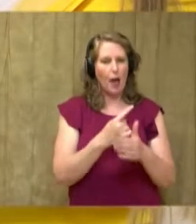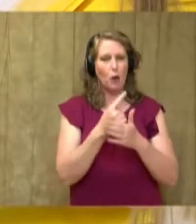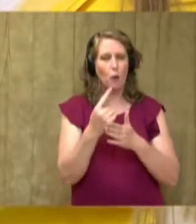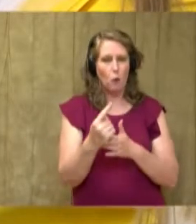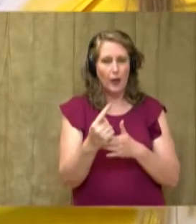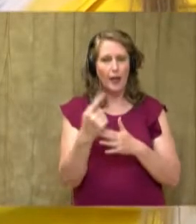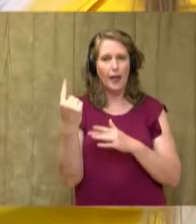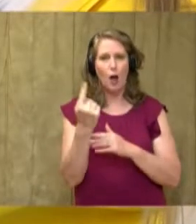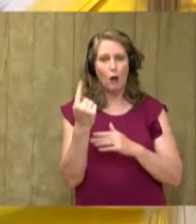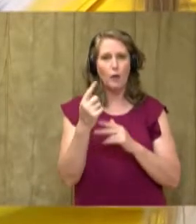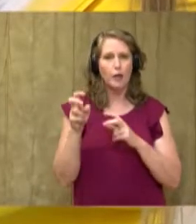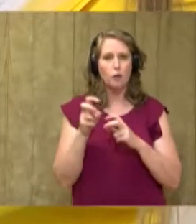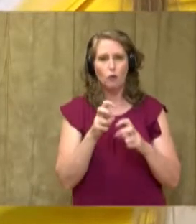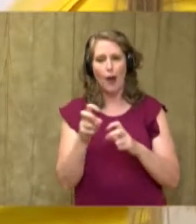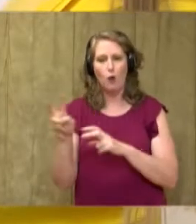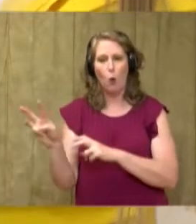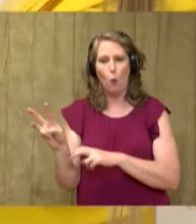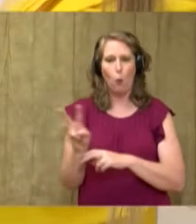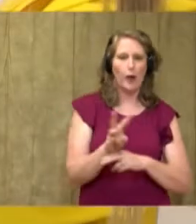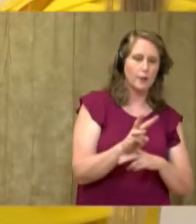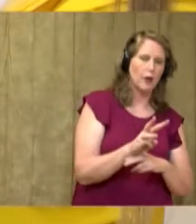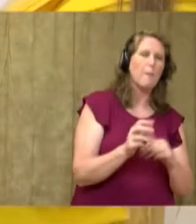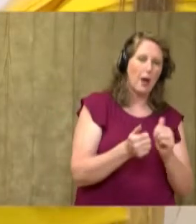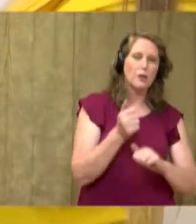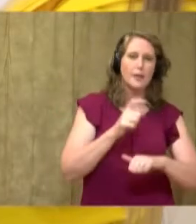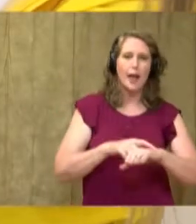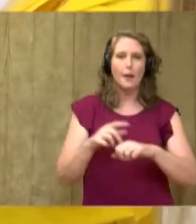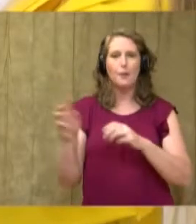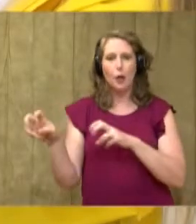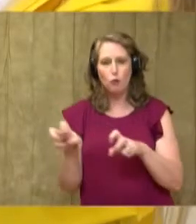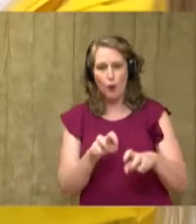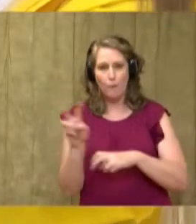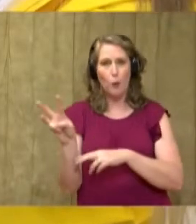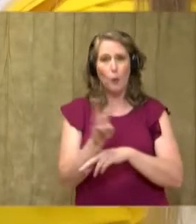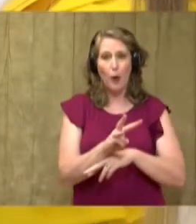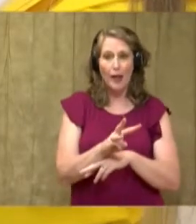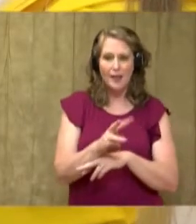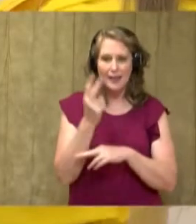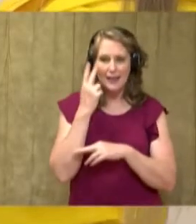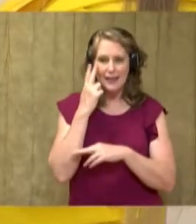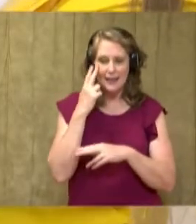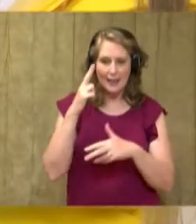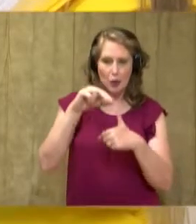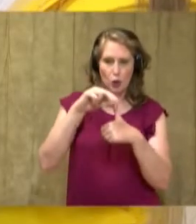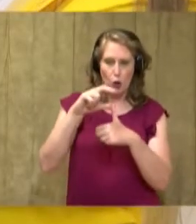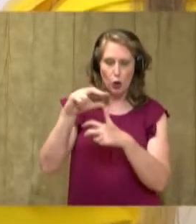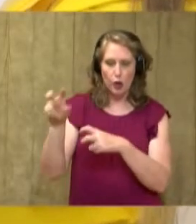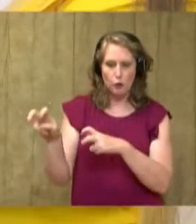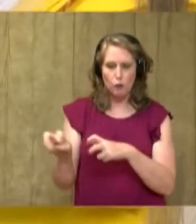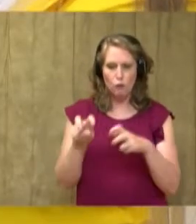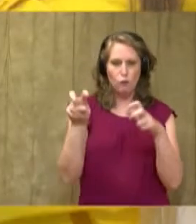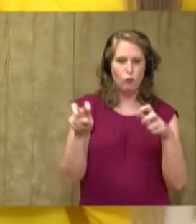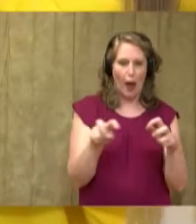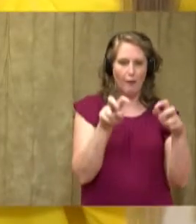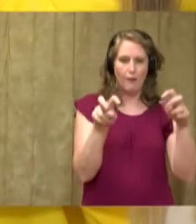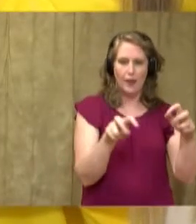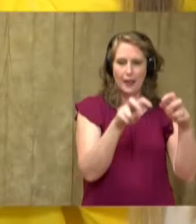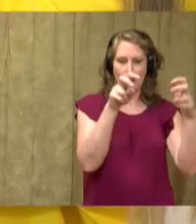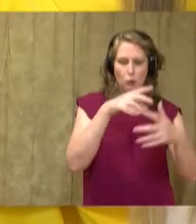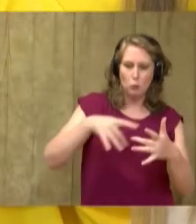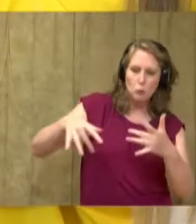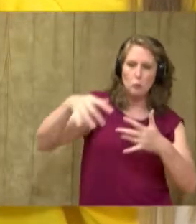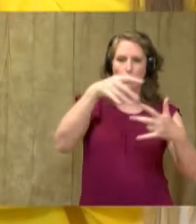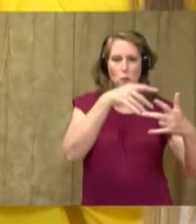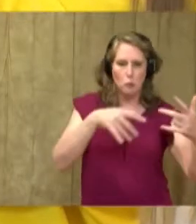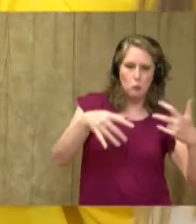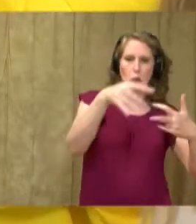a westward course. So this, see right here? That's our hurricane, and it's traveling, okay? And it's kind of